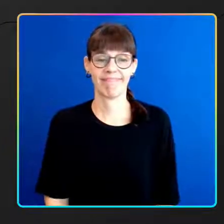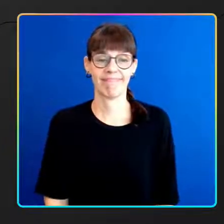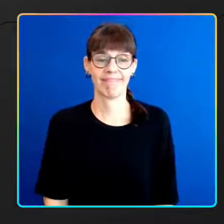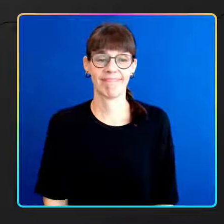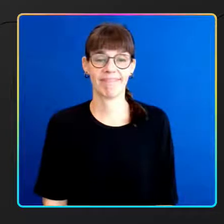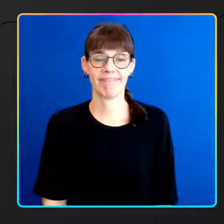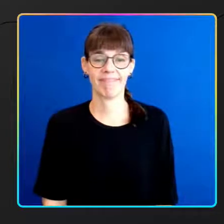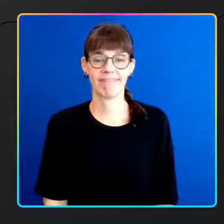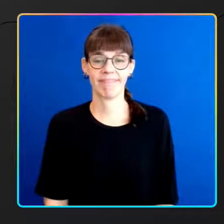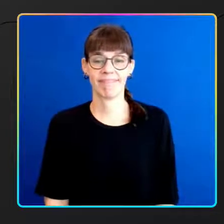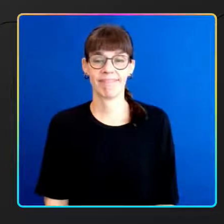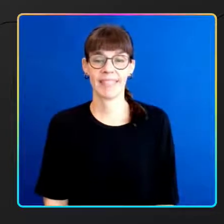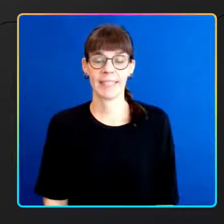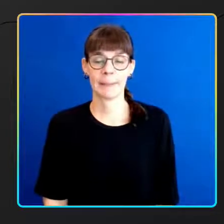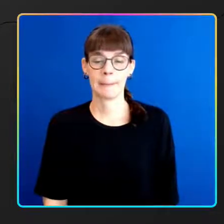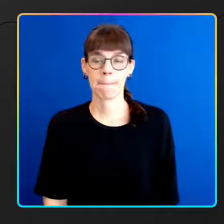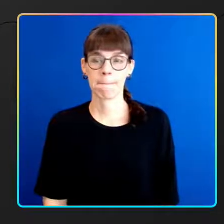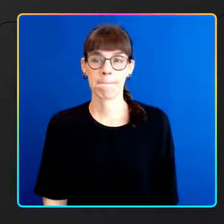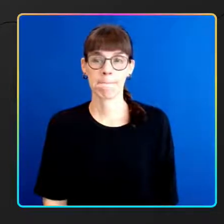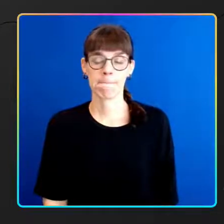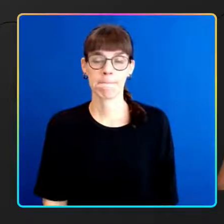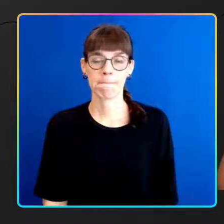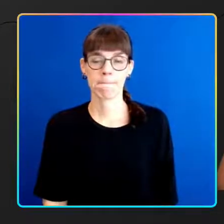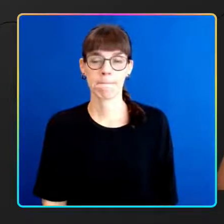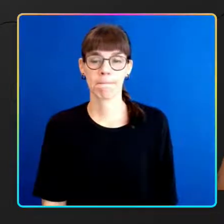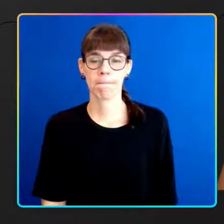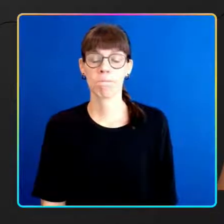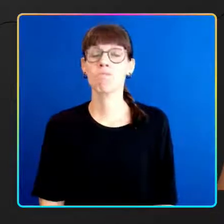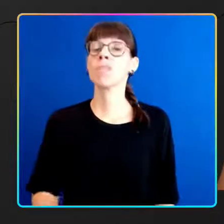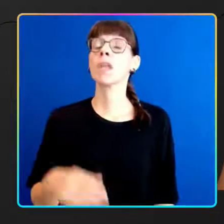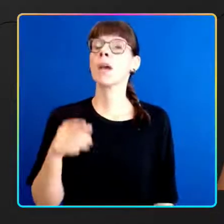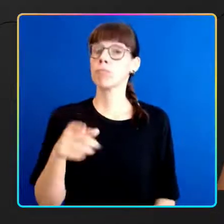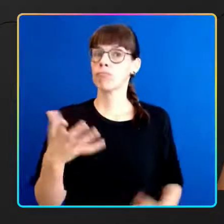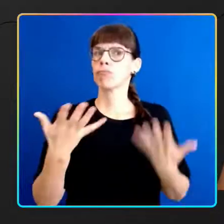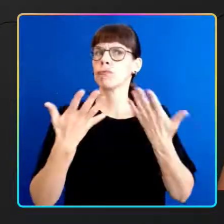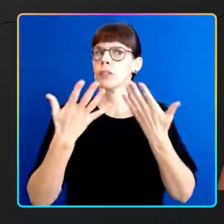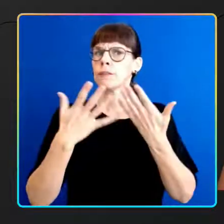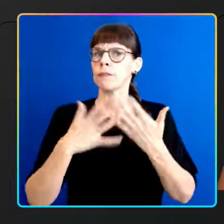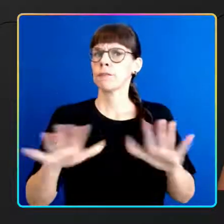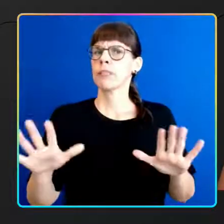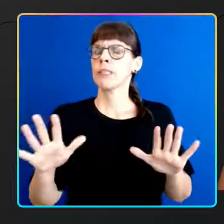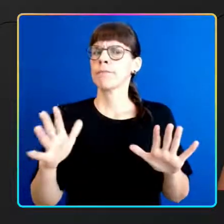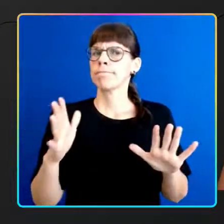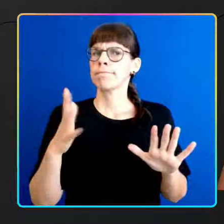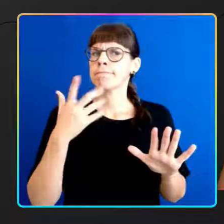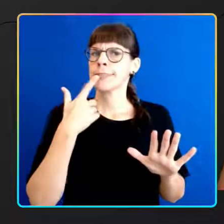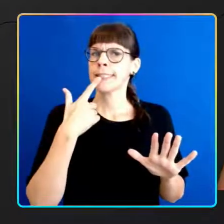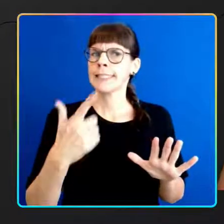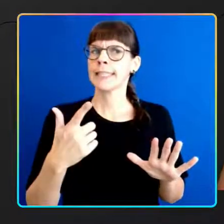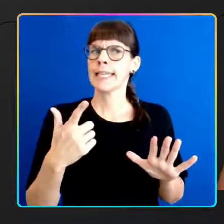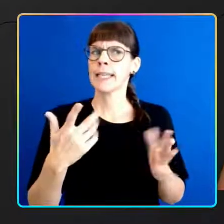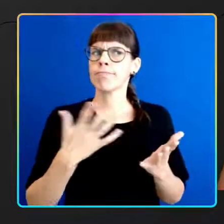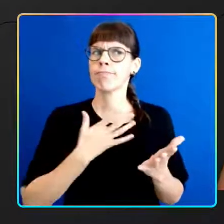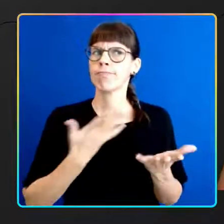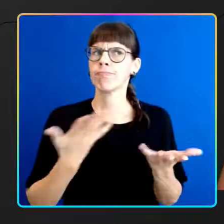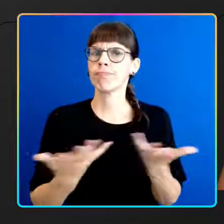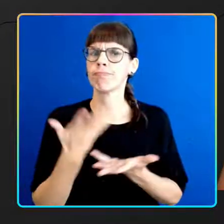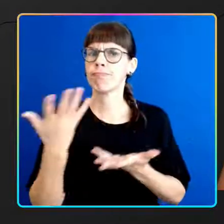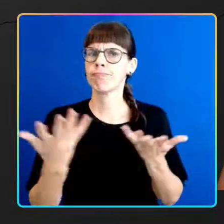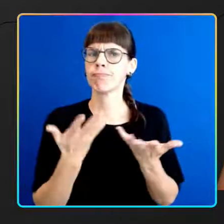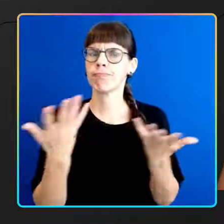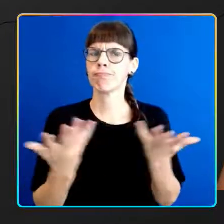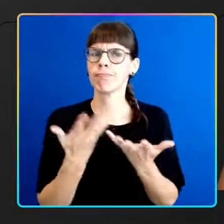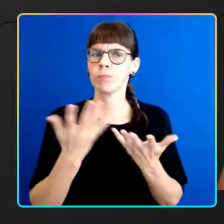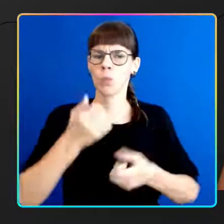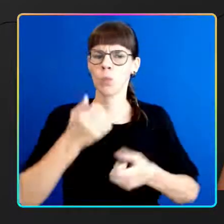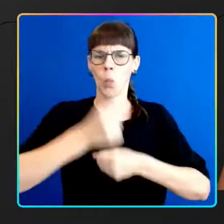data. You talked a little bit about moving from different parts of your career,